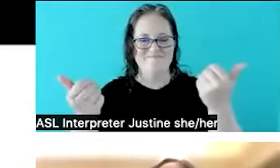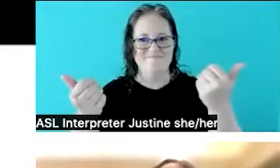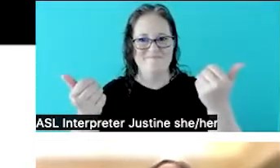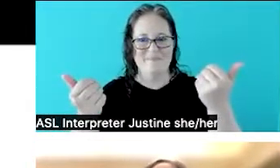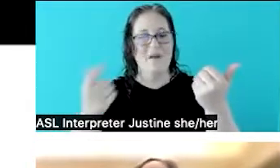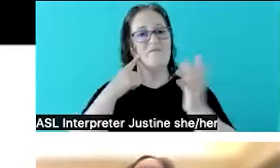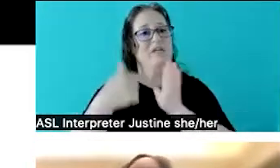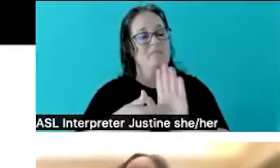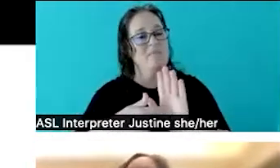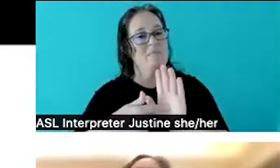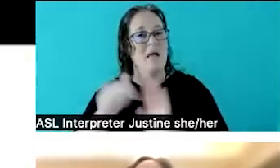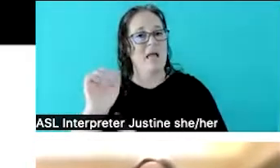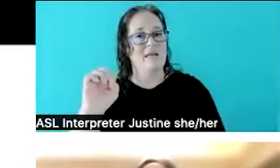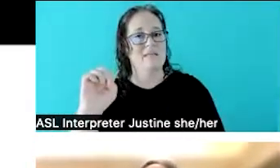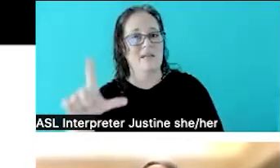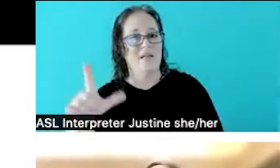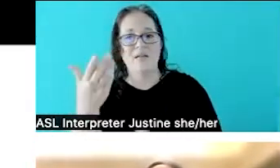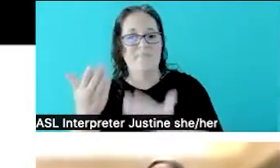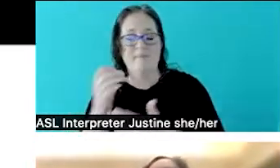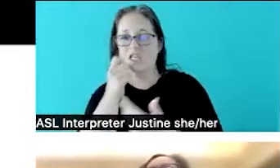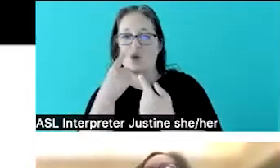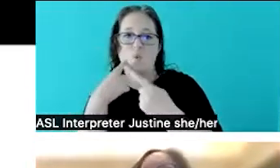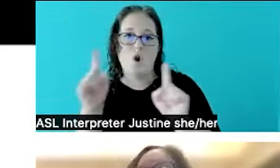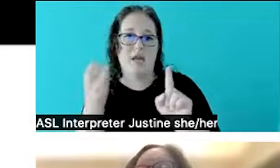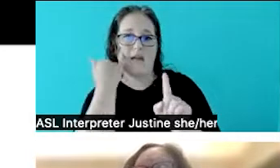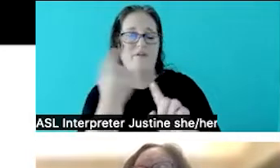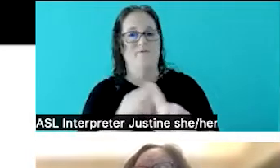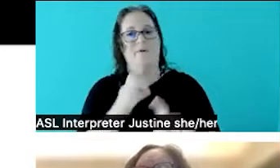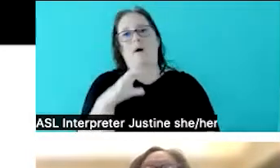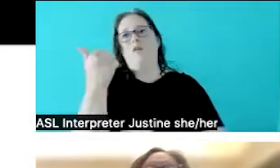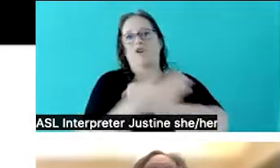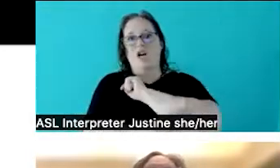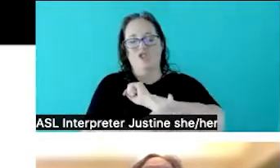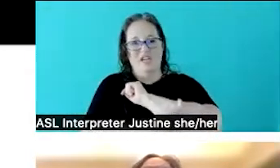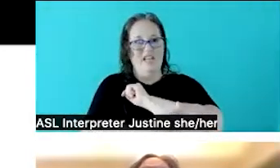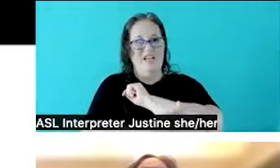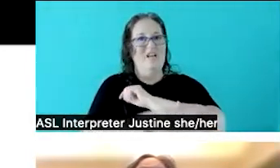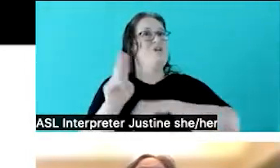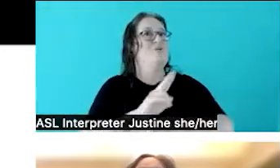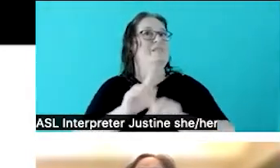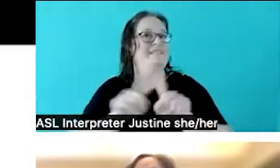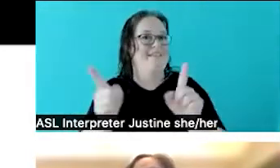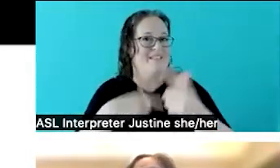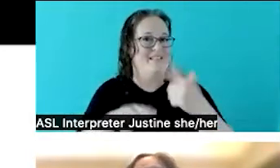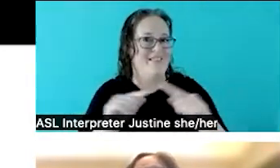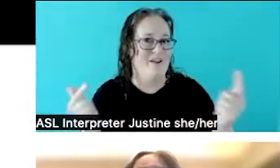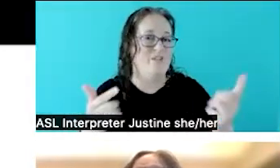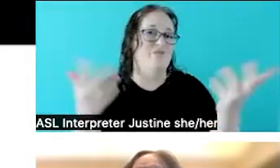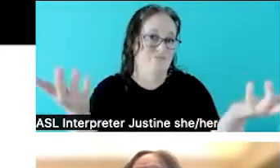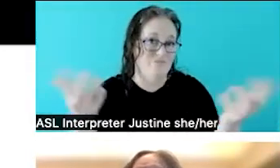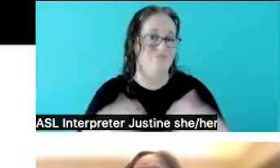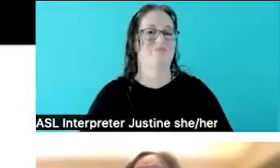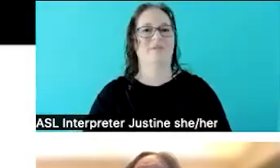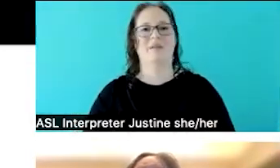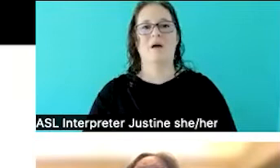American Sign Language may not work if you come from a country where that is not used, right? Also, the degree of